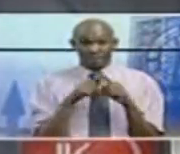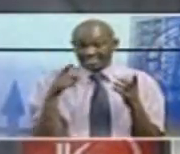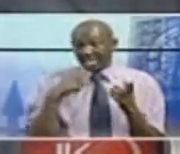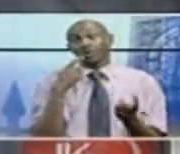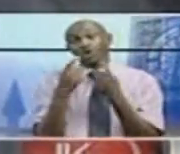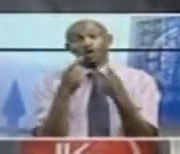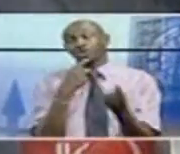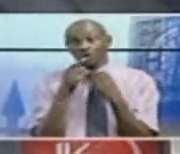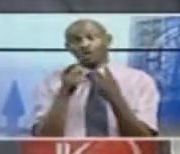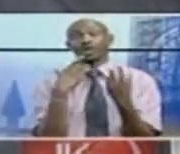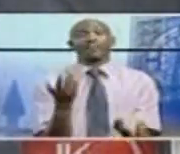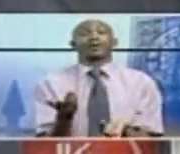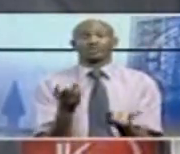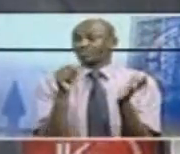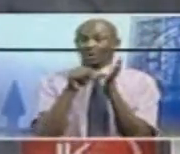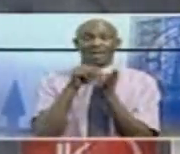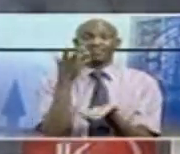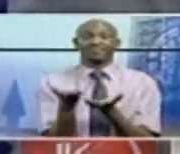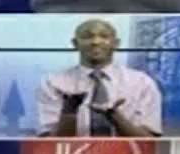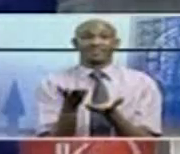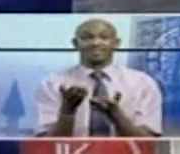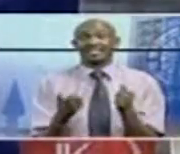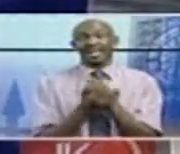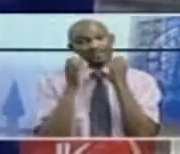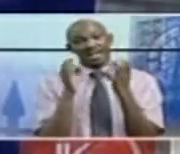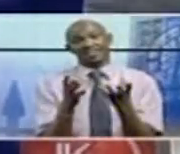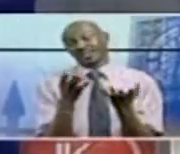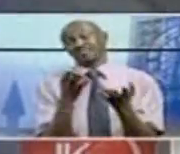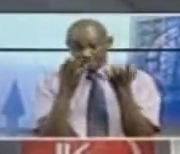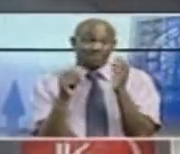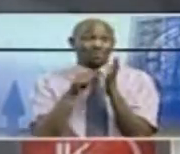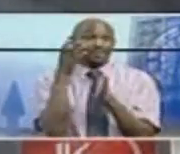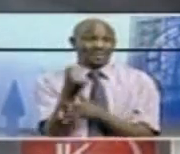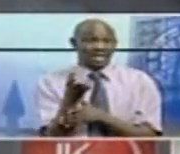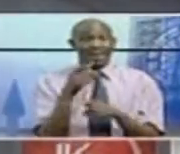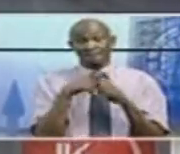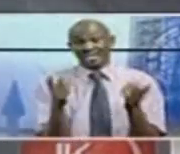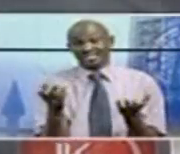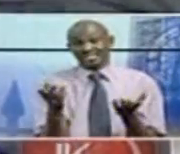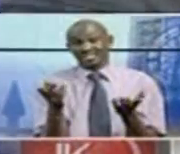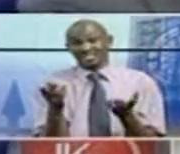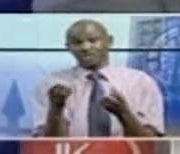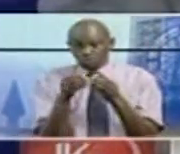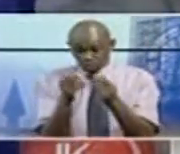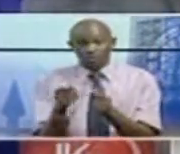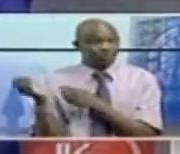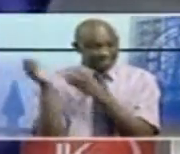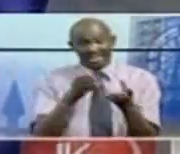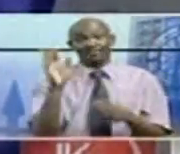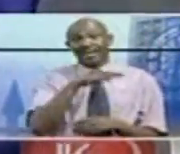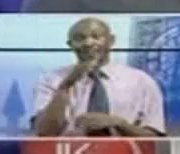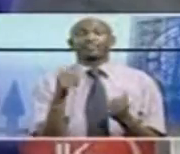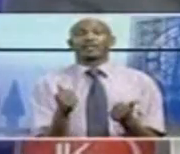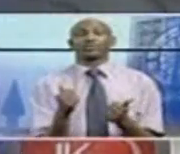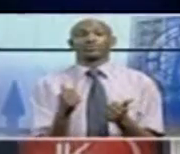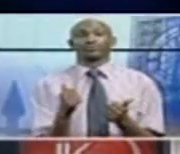ranting about a problem which, while it could be there, they have inability to bring it to the floor of the House. And this